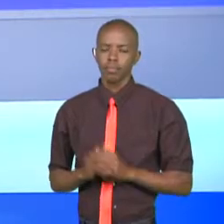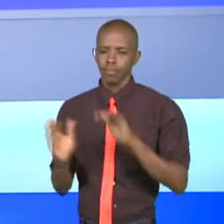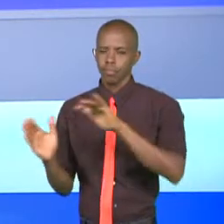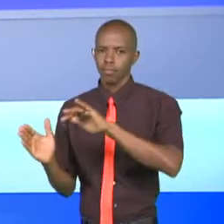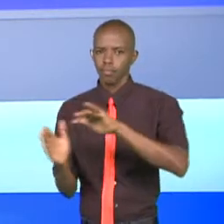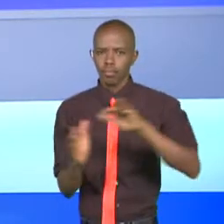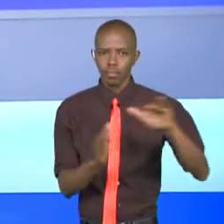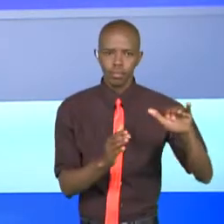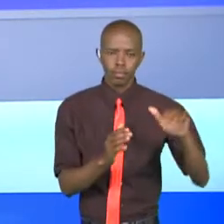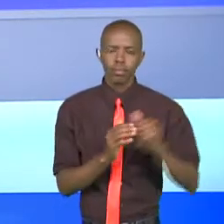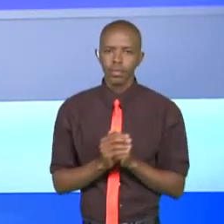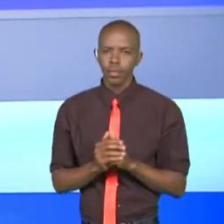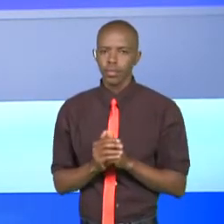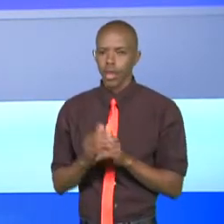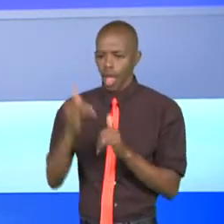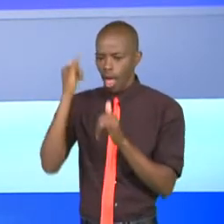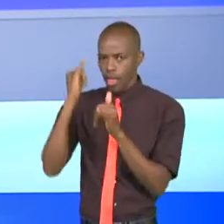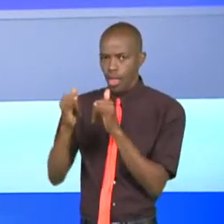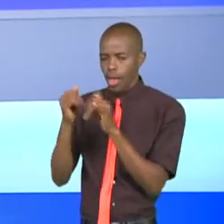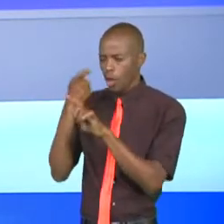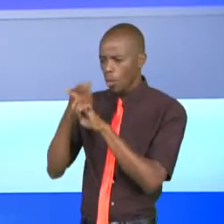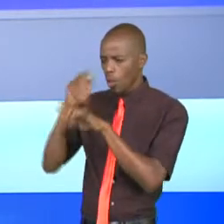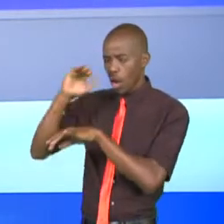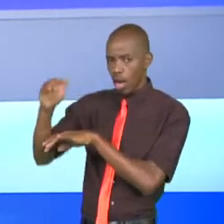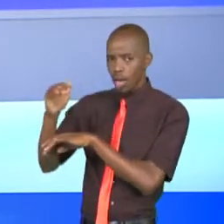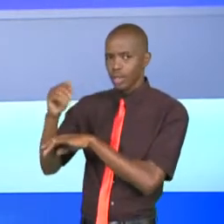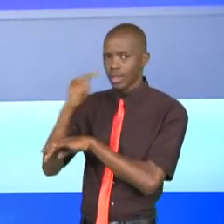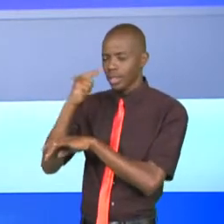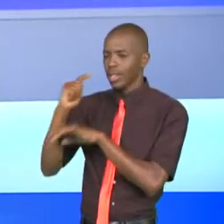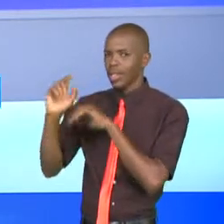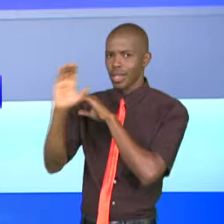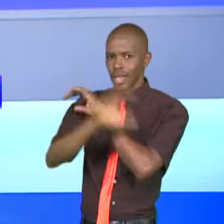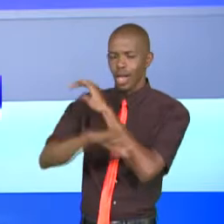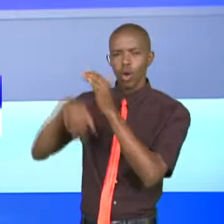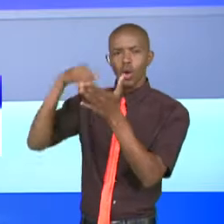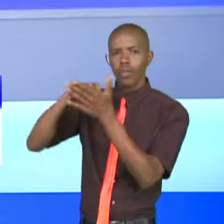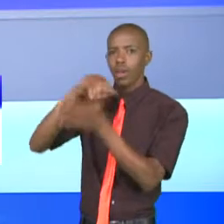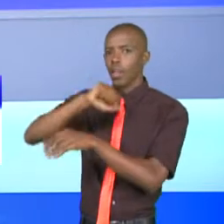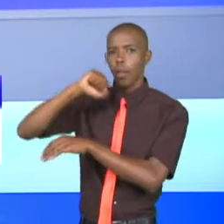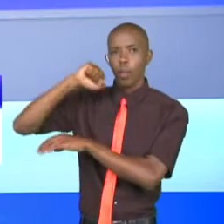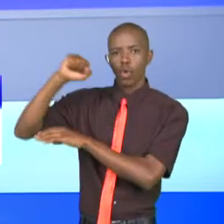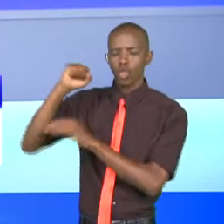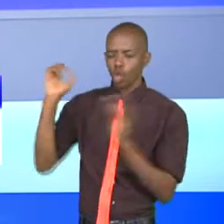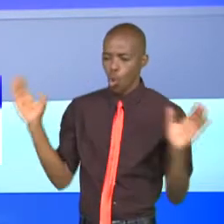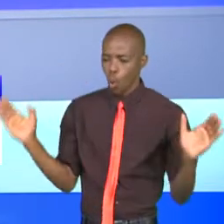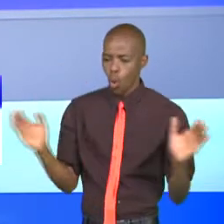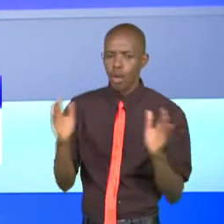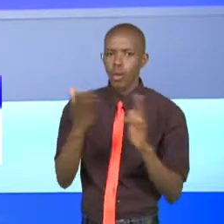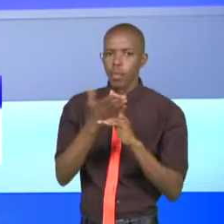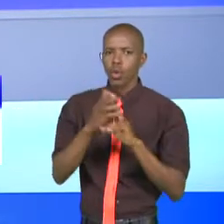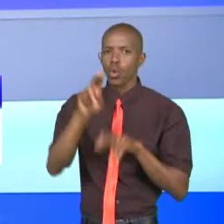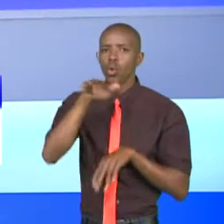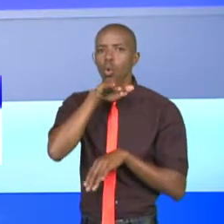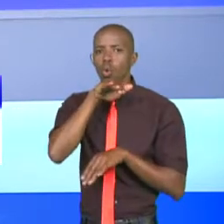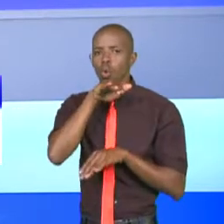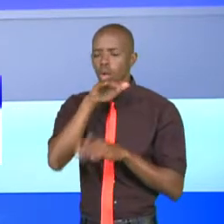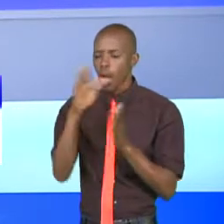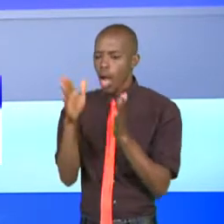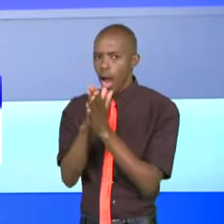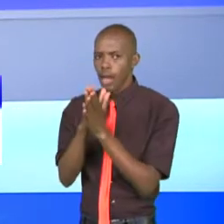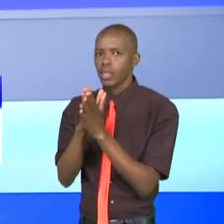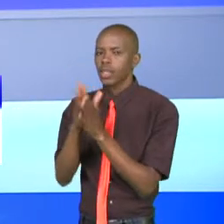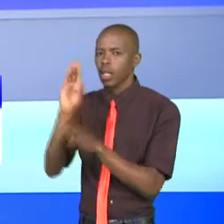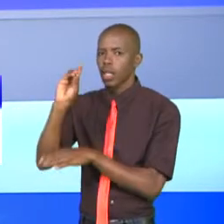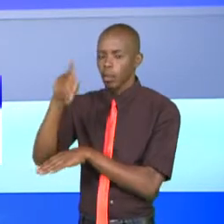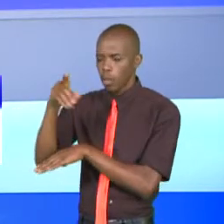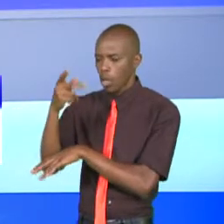Moving on, the just concluded Msambweni by-election has seen the country thrown into another political warfare between Uhuru Raila camp and that of